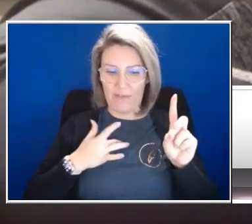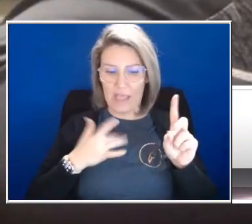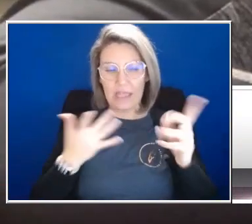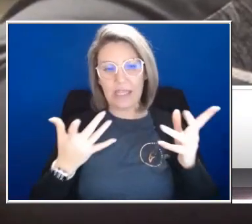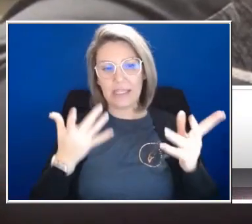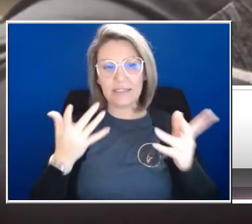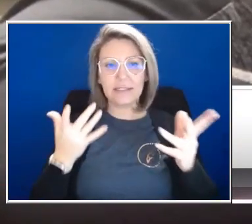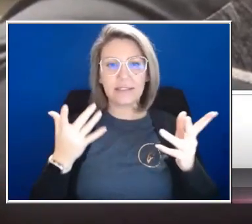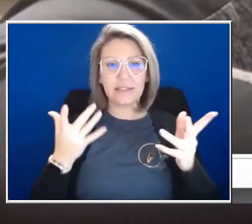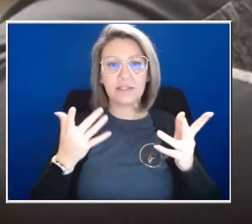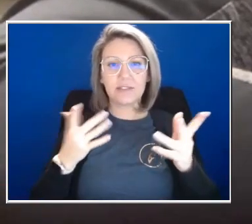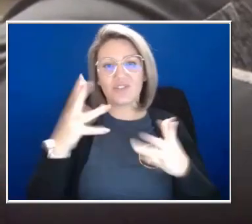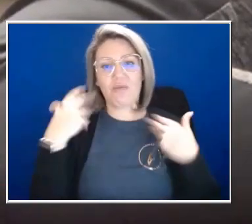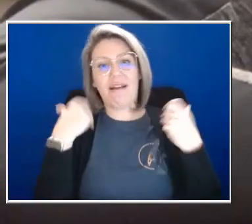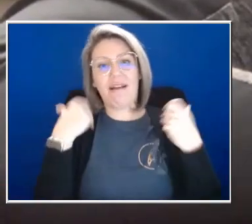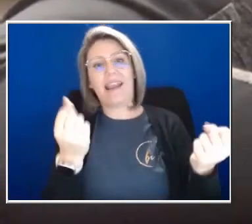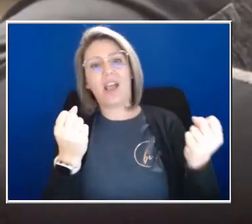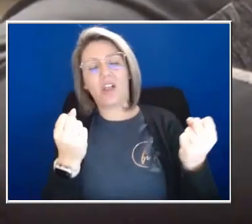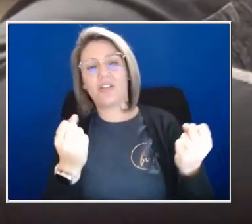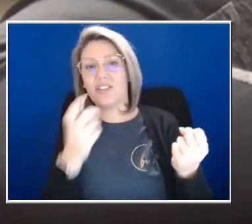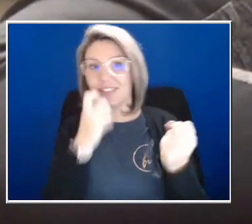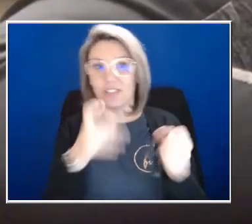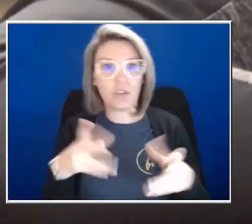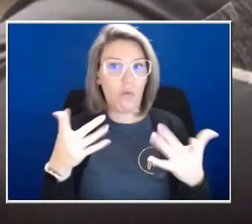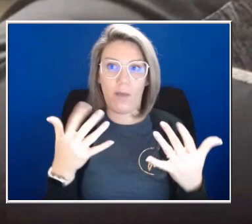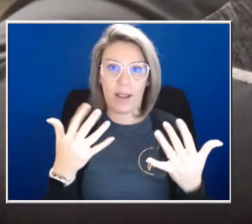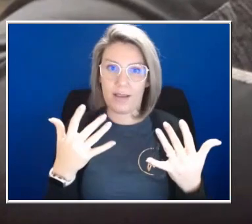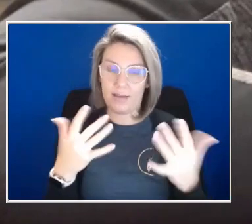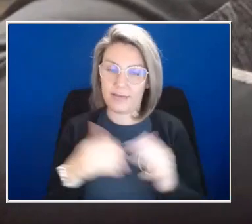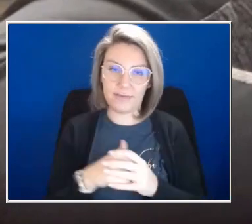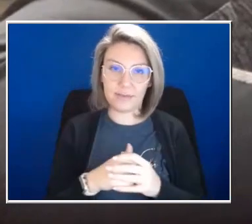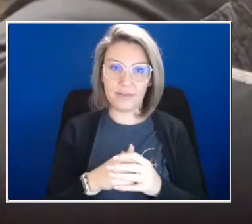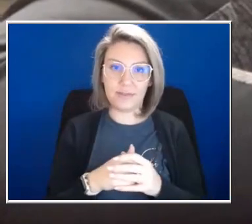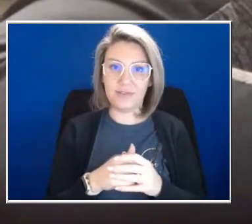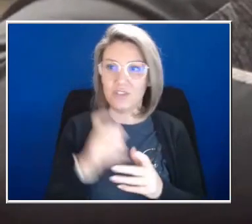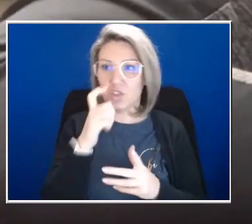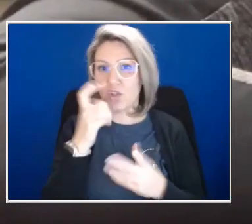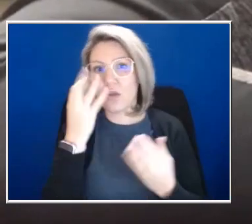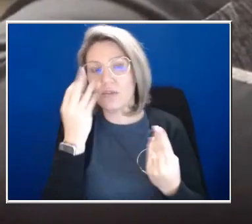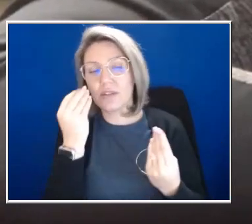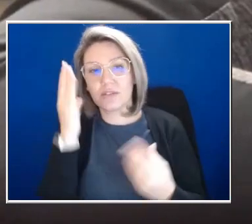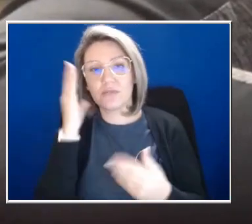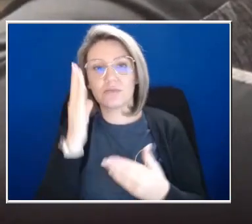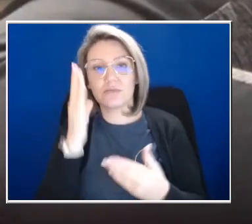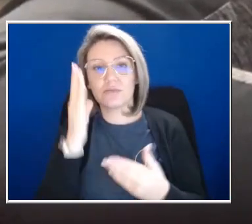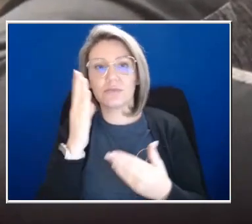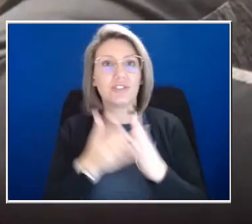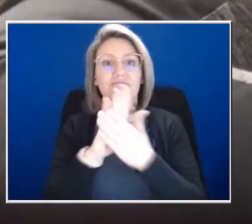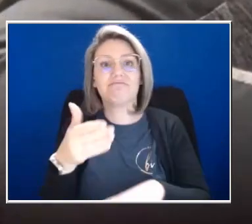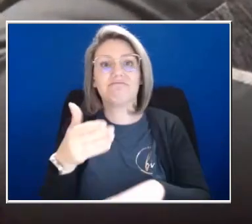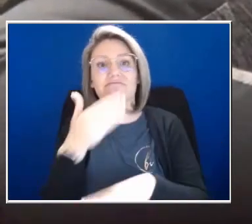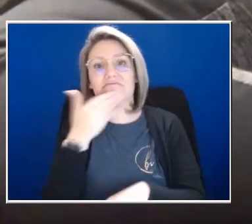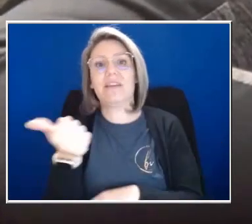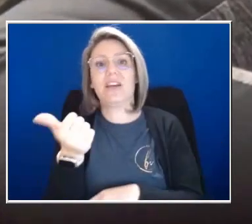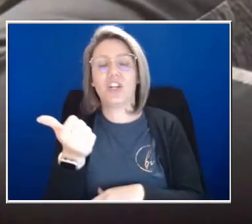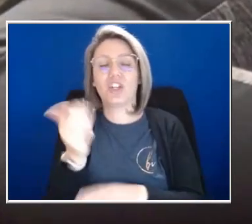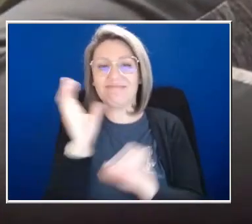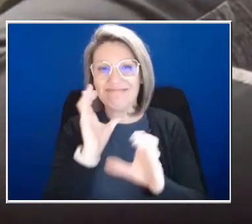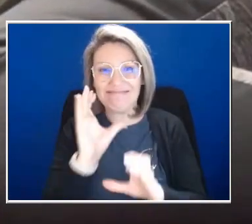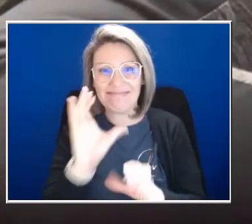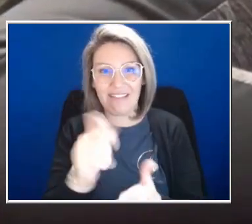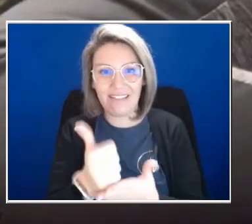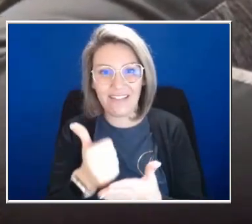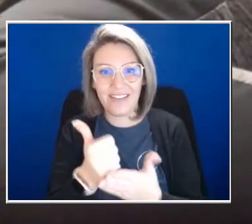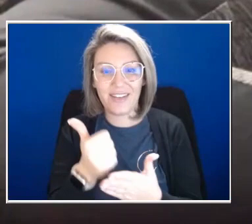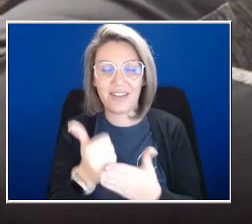as your health goes, don't wait. Don't think it's going to get better. Seek that help. I mean, it